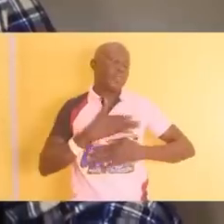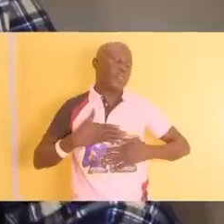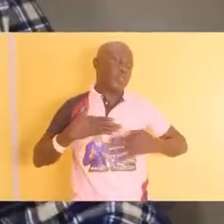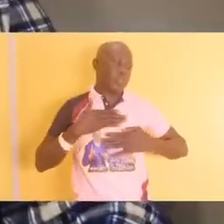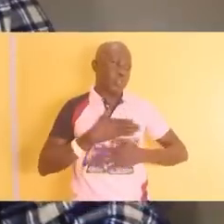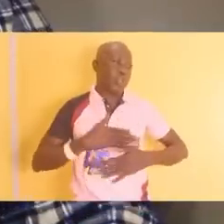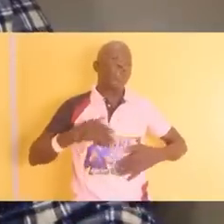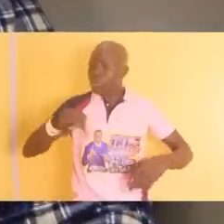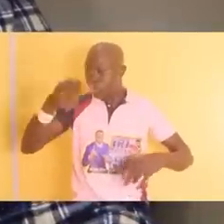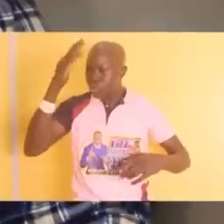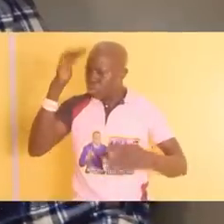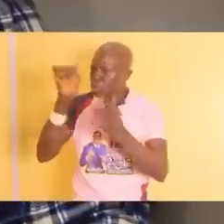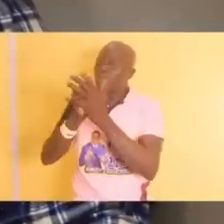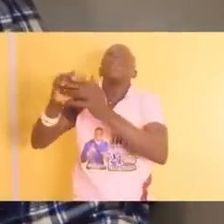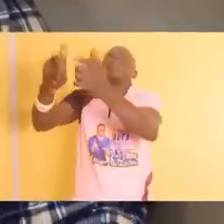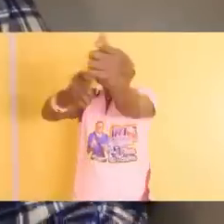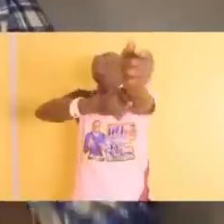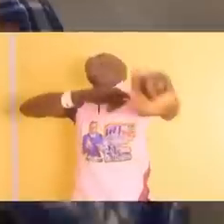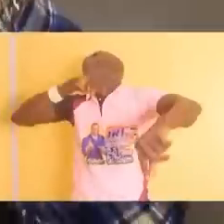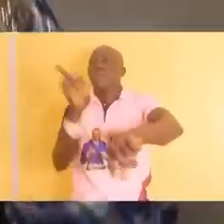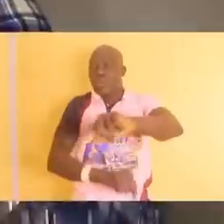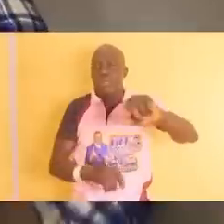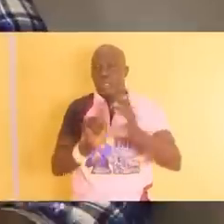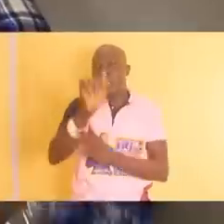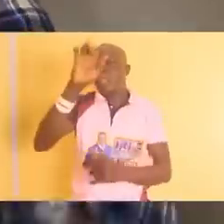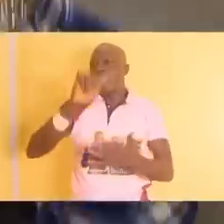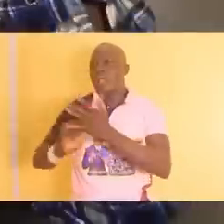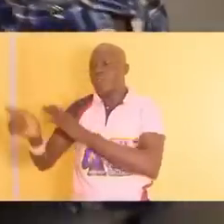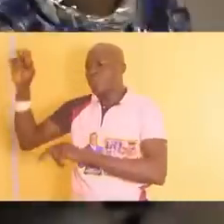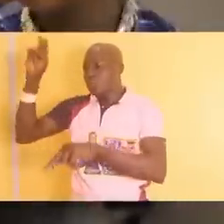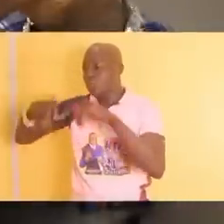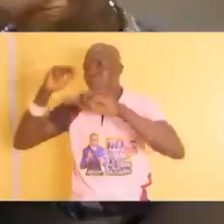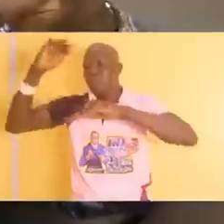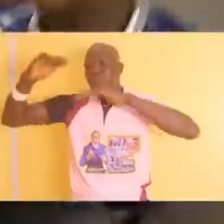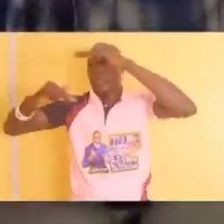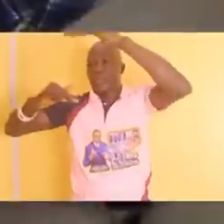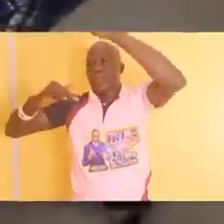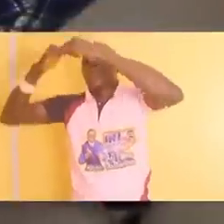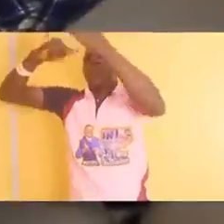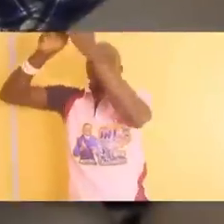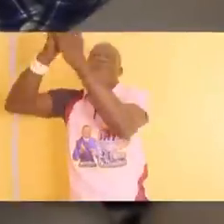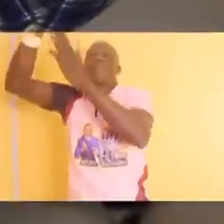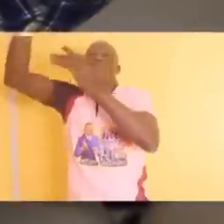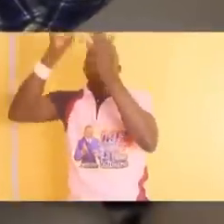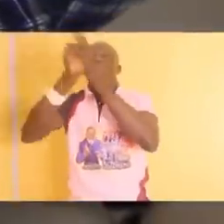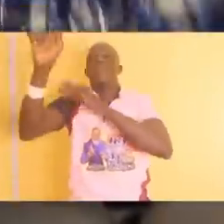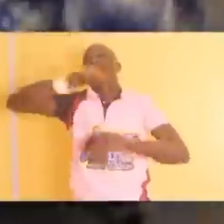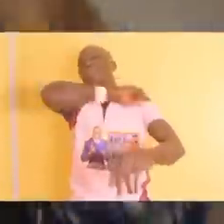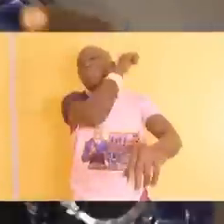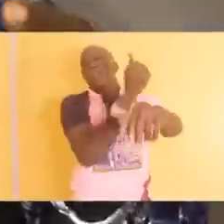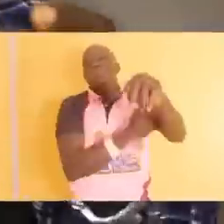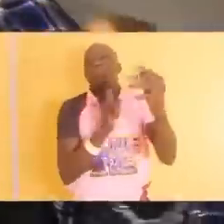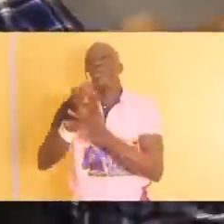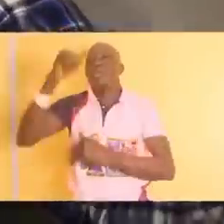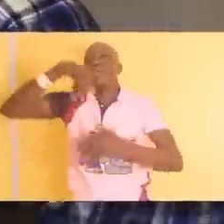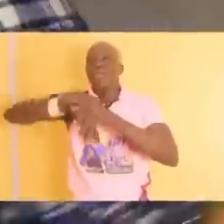are enjoying. Even you yourself, you know that you've taken time. You need to move to the next level. You need authority. That's